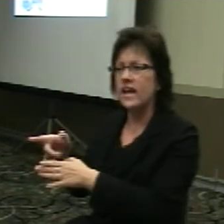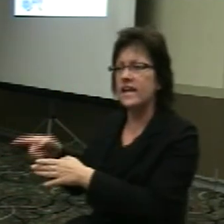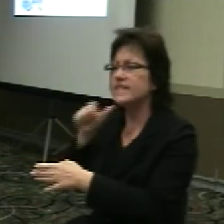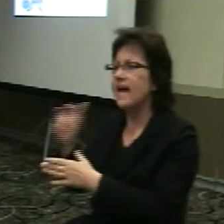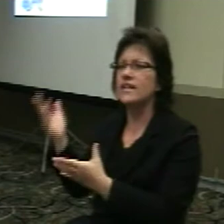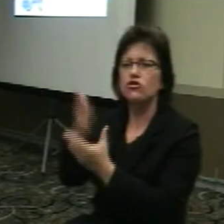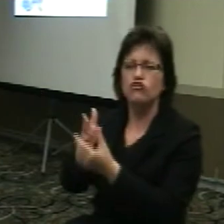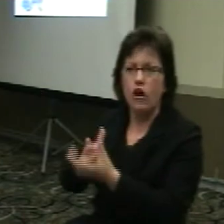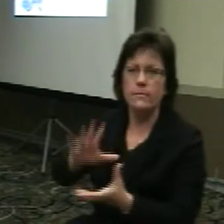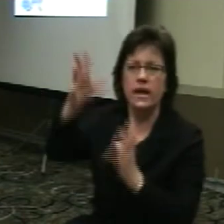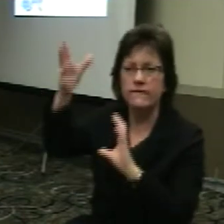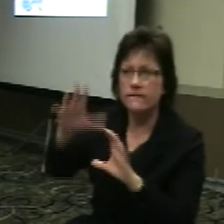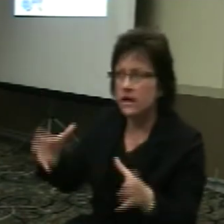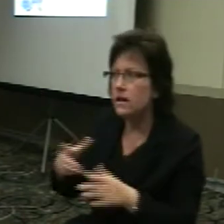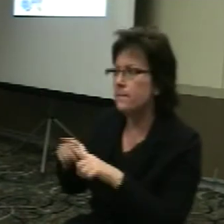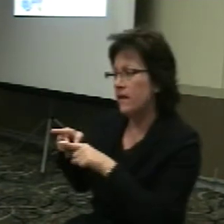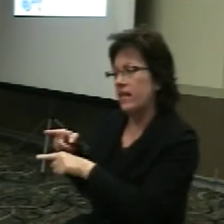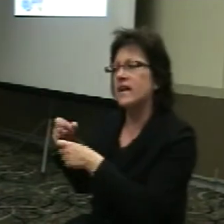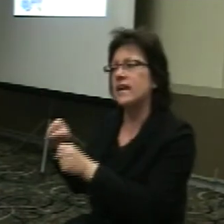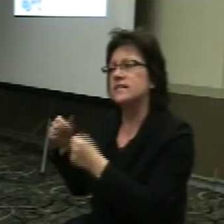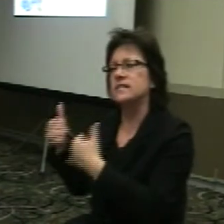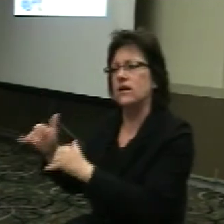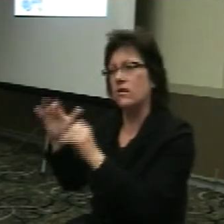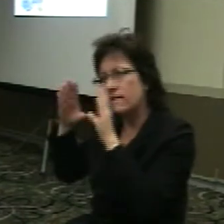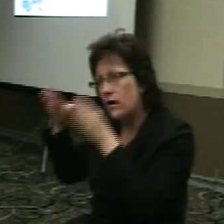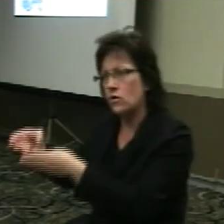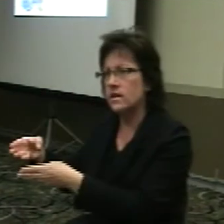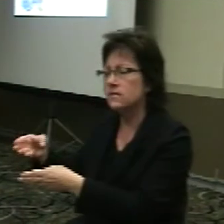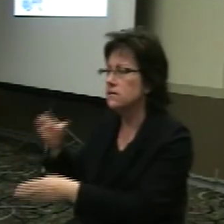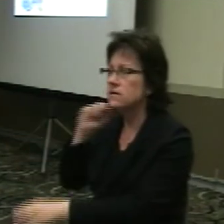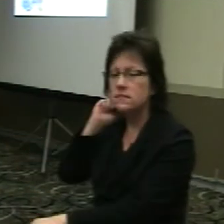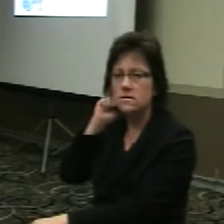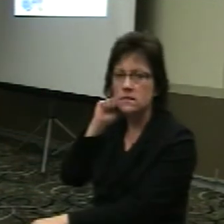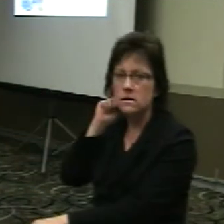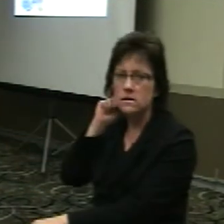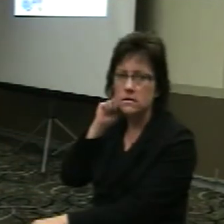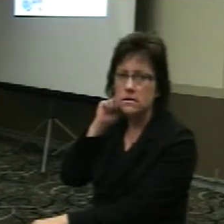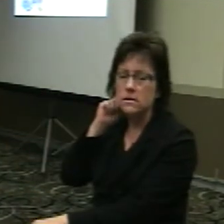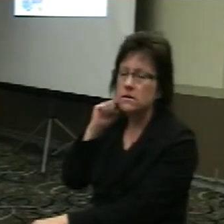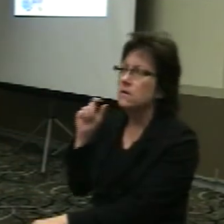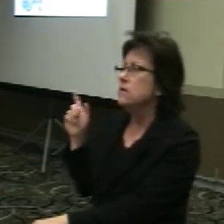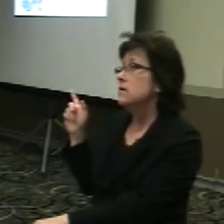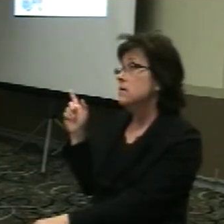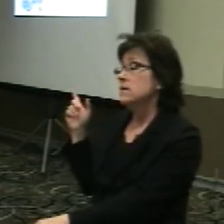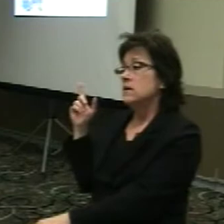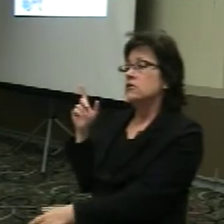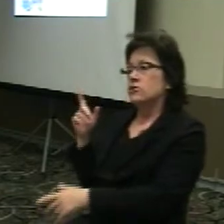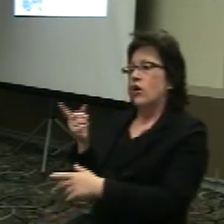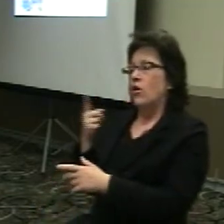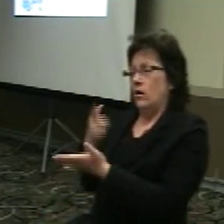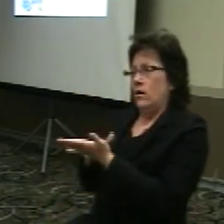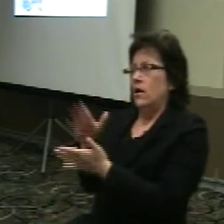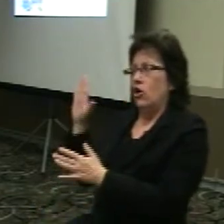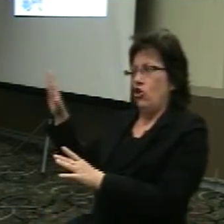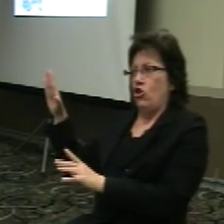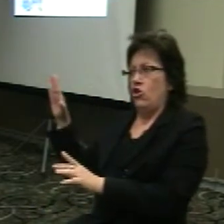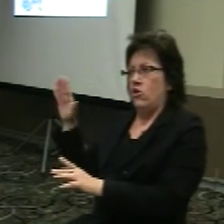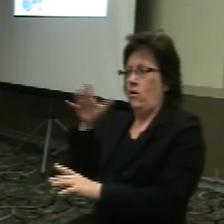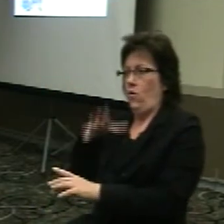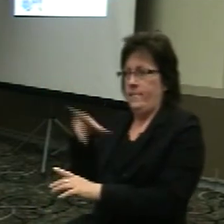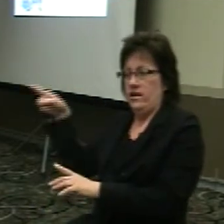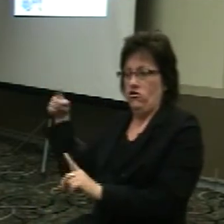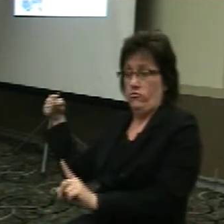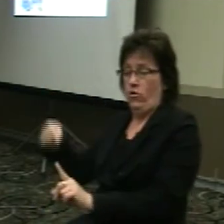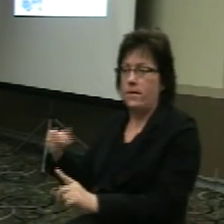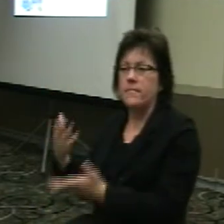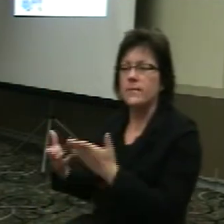focus. So that's kind of what we should do. Okay. So our point is, for example, that what you may be doing